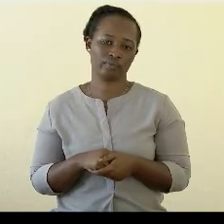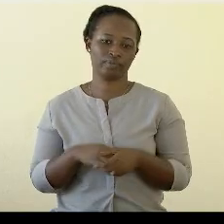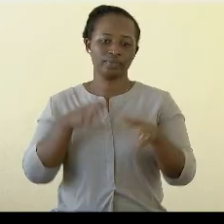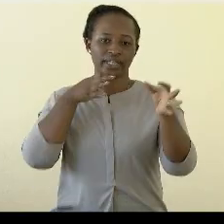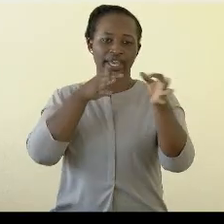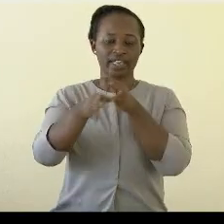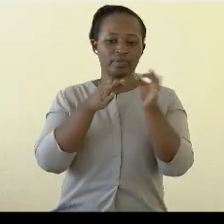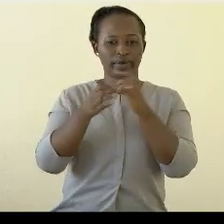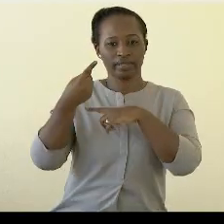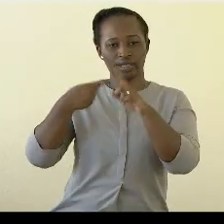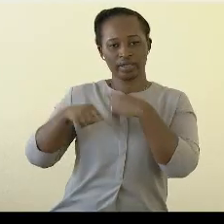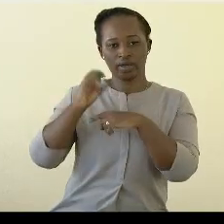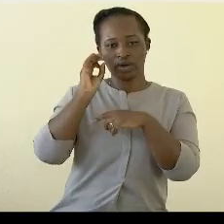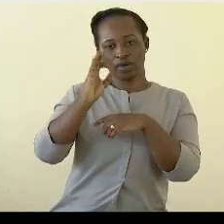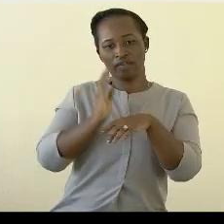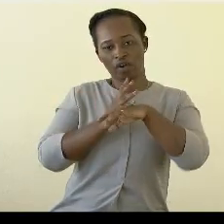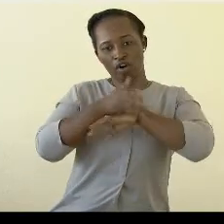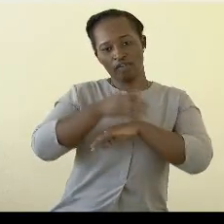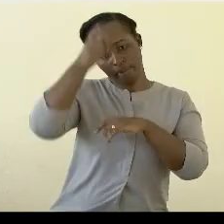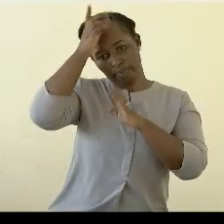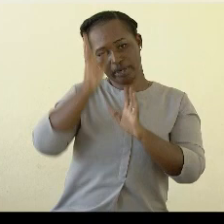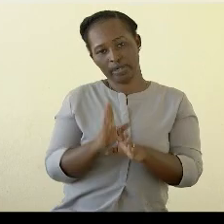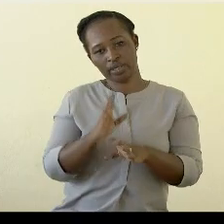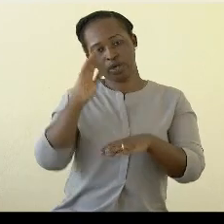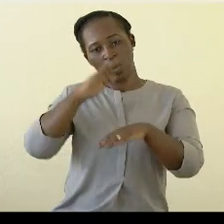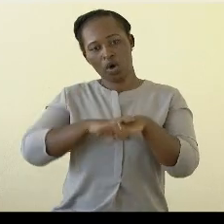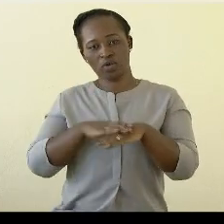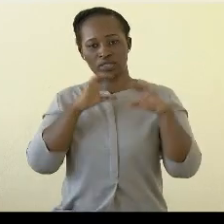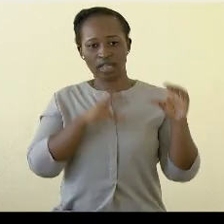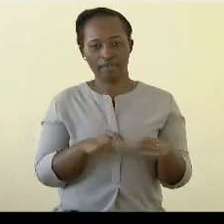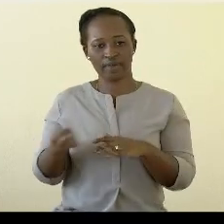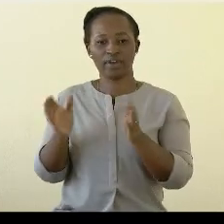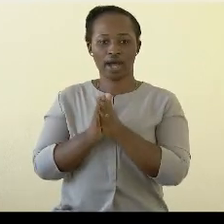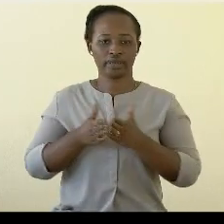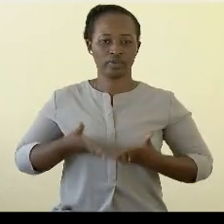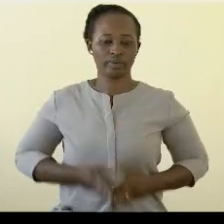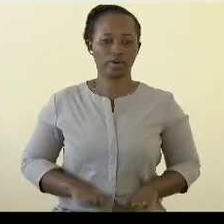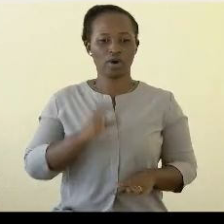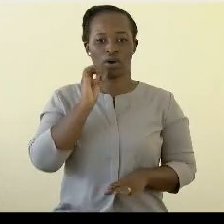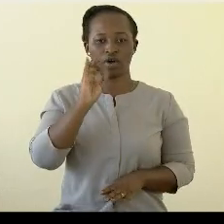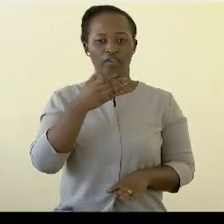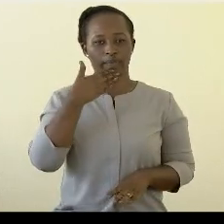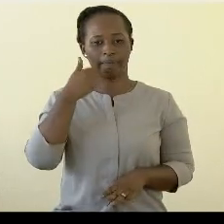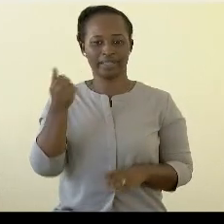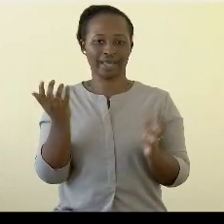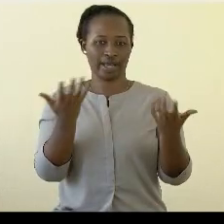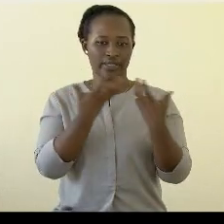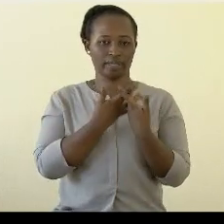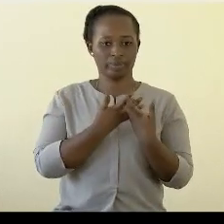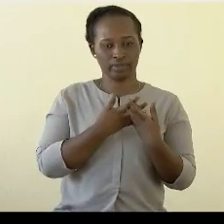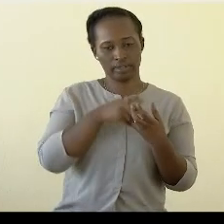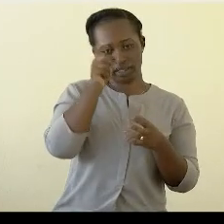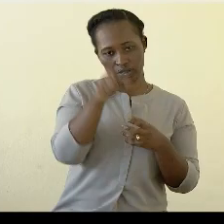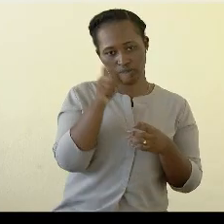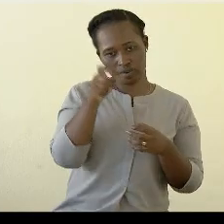Explaining the consequence of overpopulation on survival and reproduction of better adapted. Come on, look at